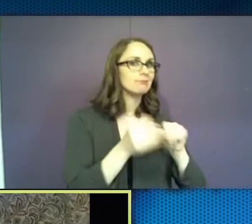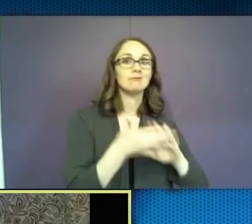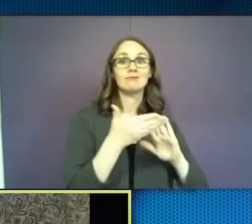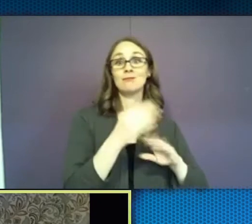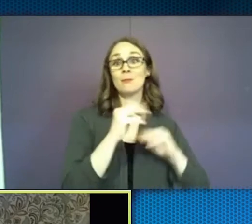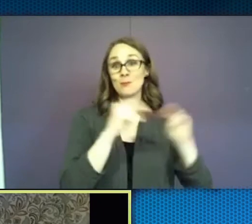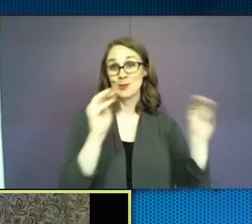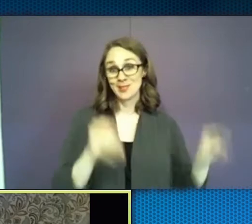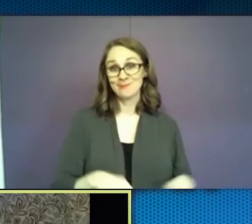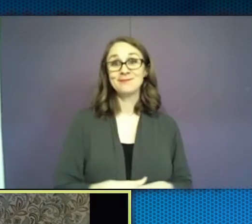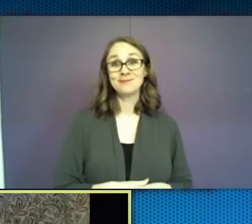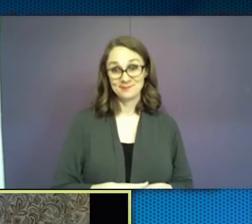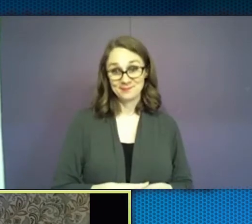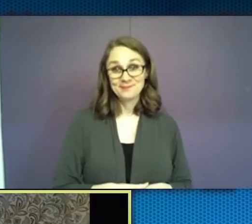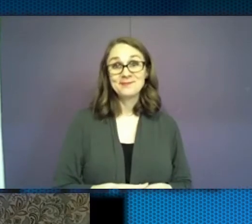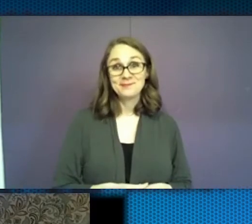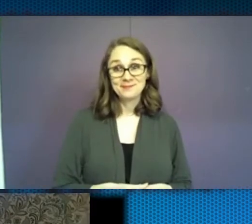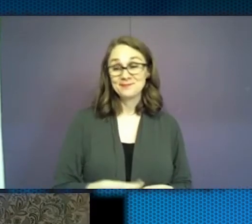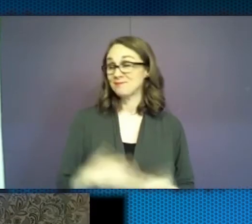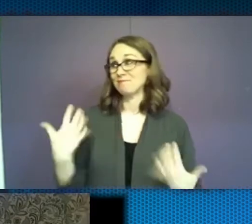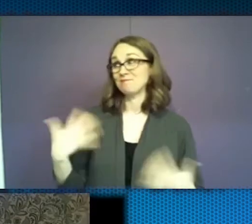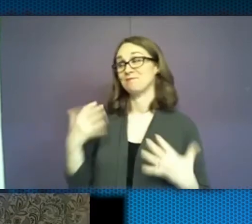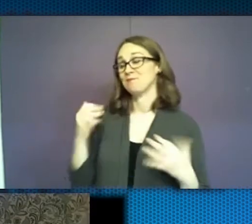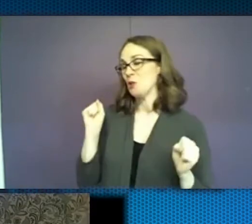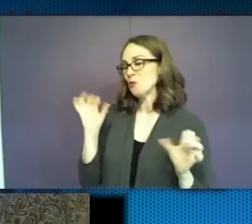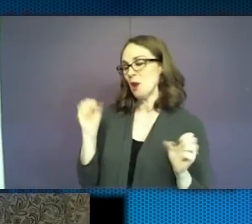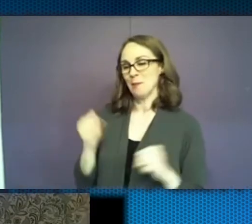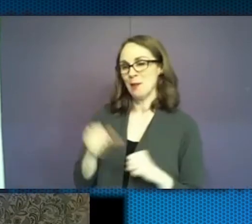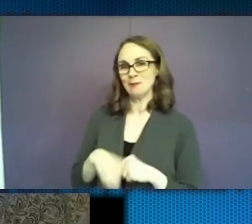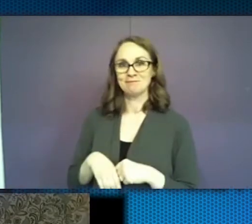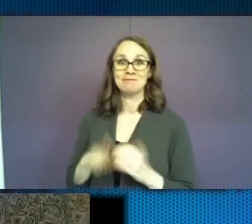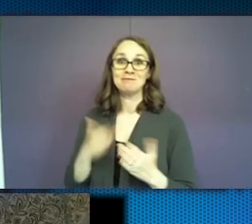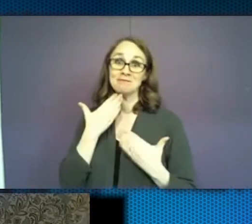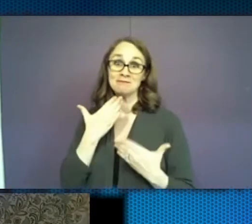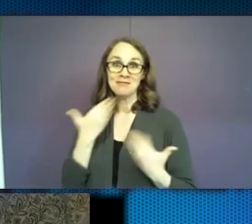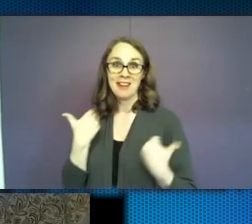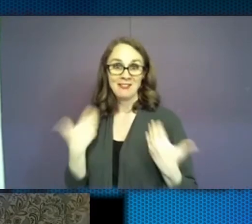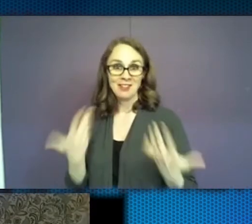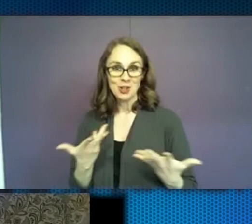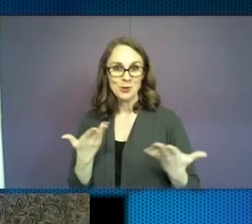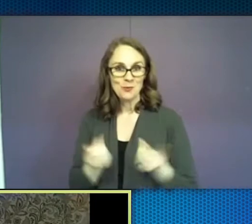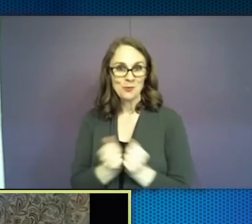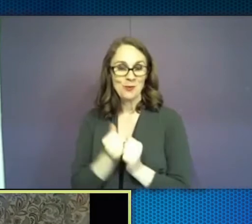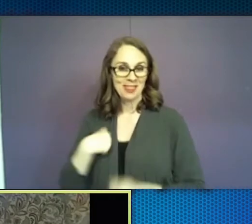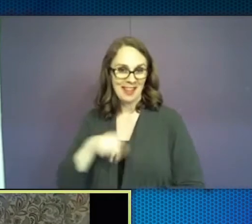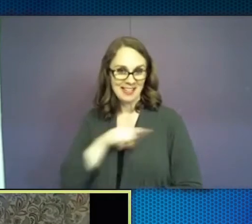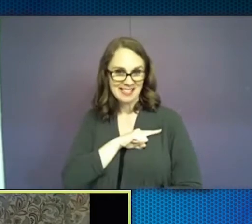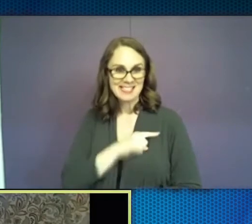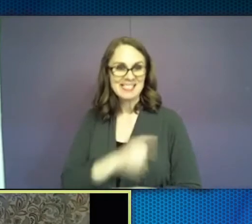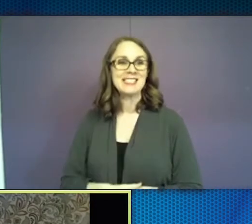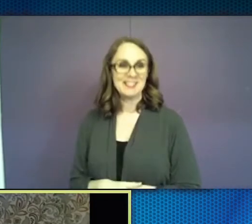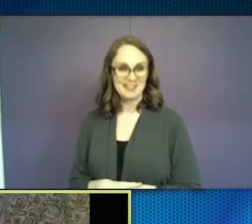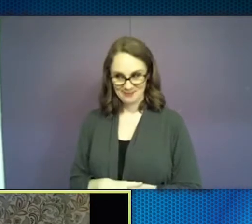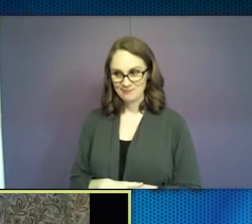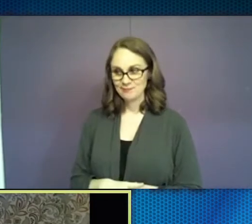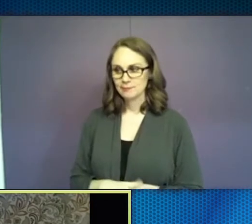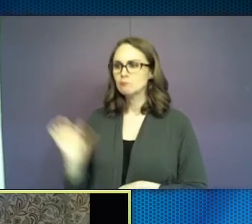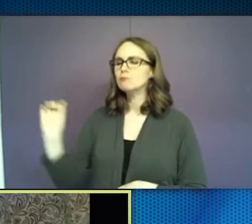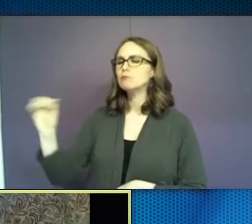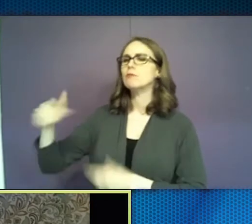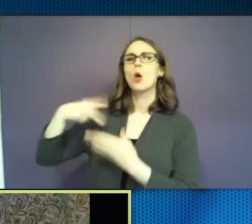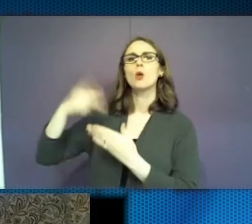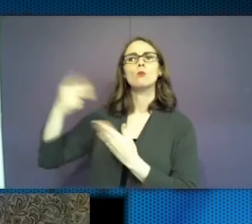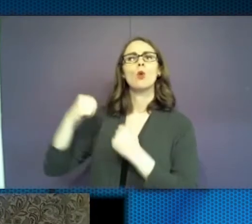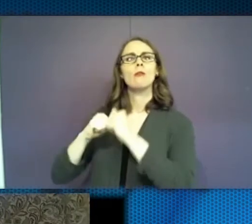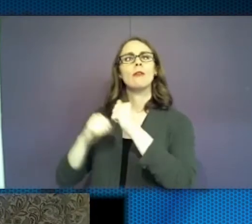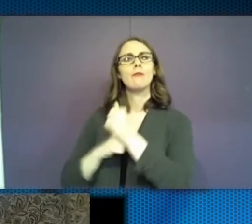museum. And That's incredible. And yeah, we're grateful to still have it here with us. What other programs does the